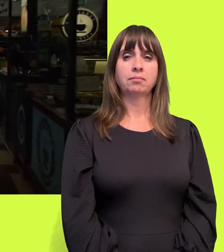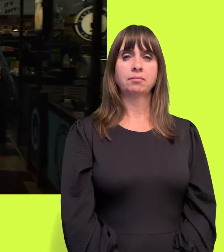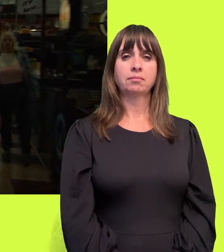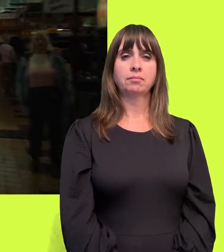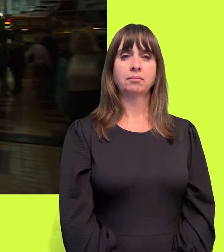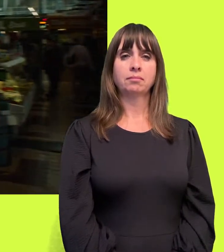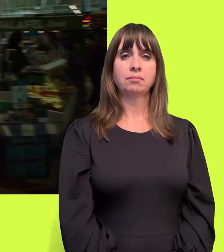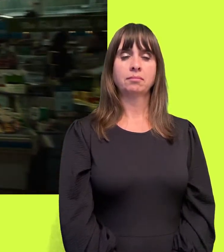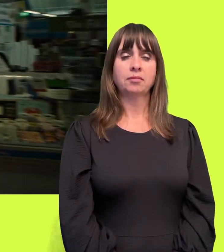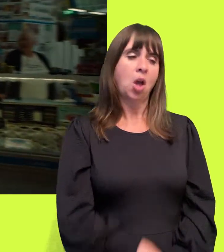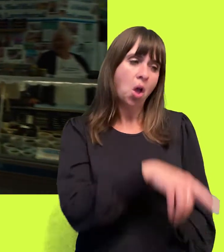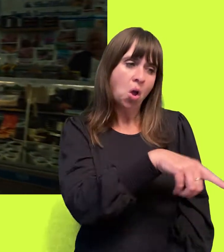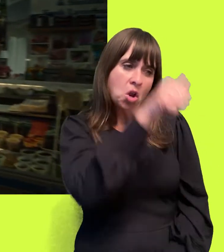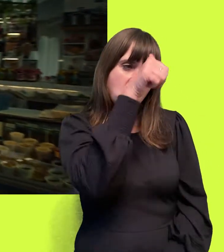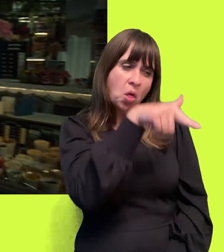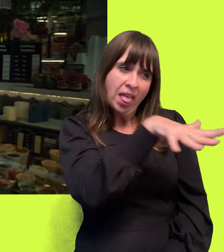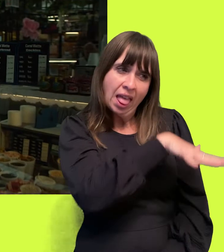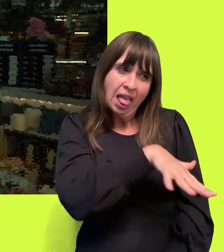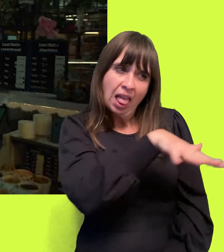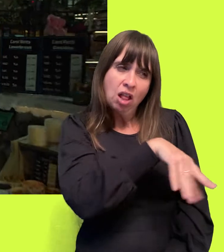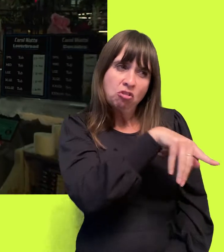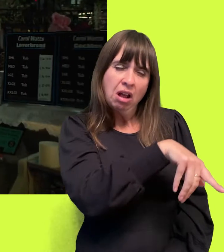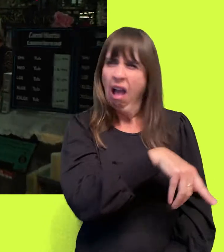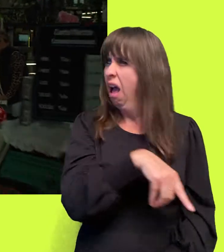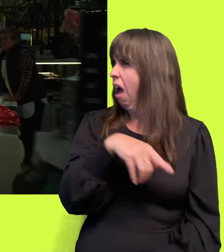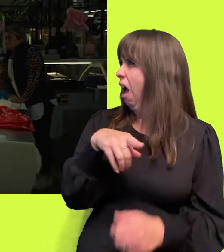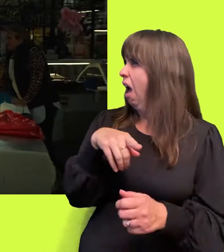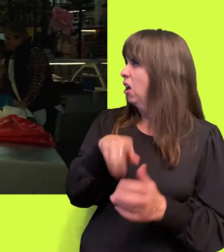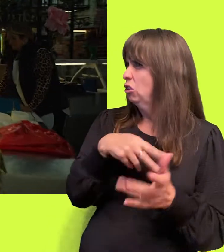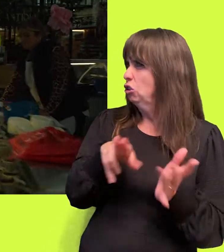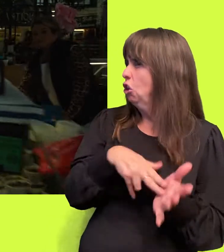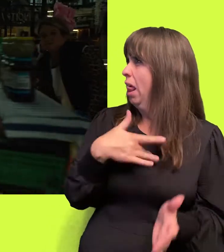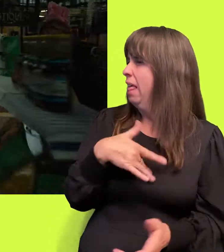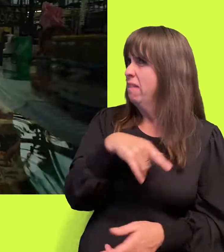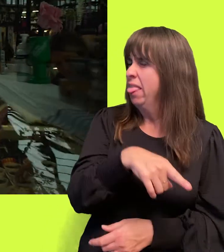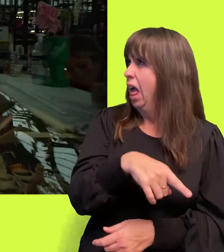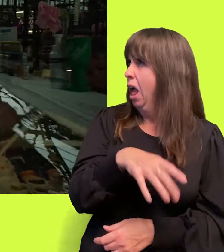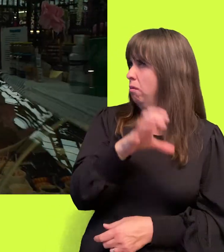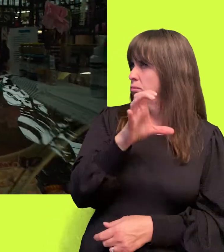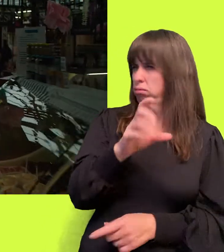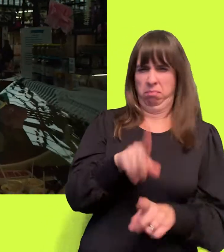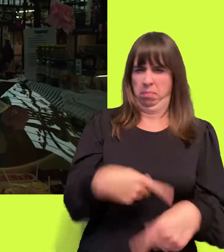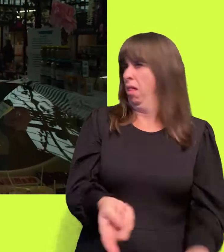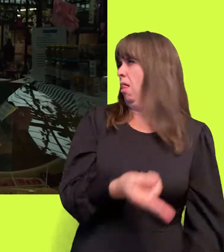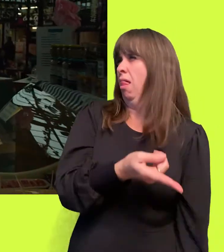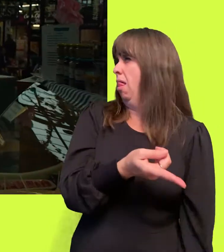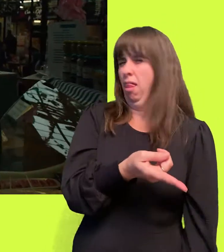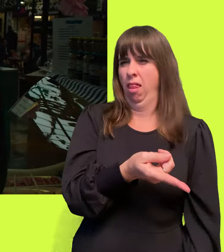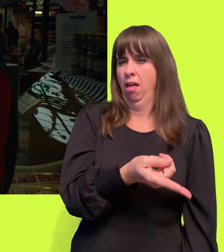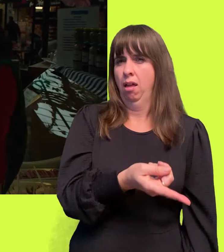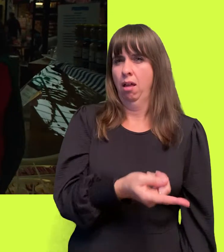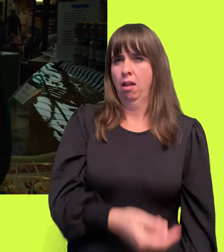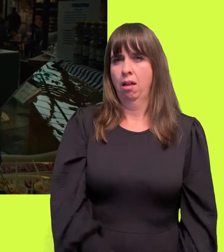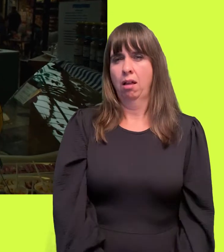That's our future. No way, but my God, That must be photoshopped. I can't see. That's where